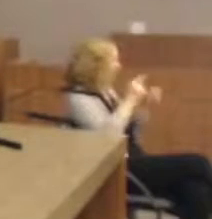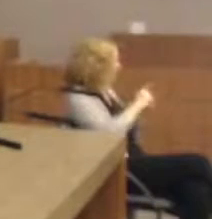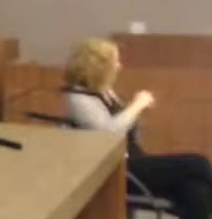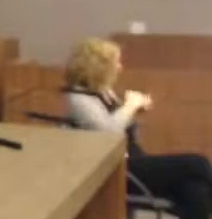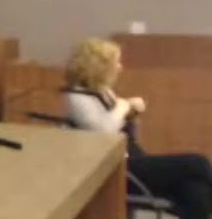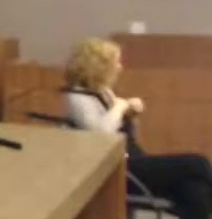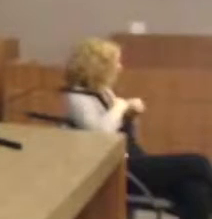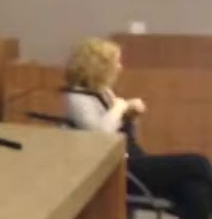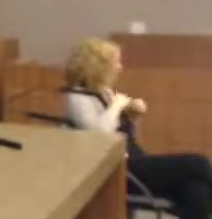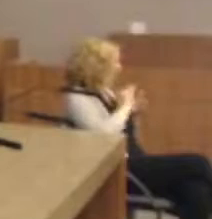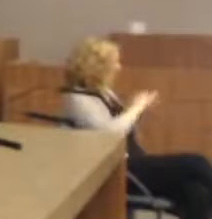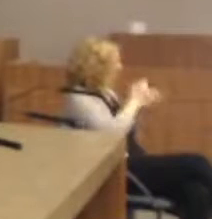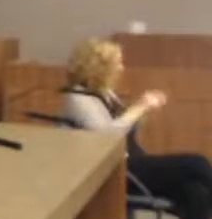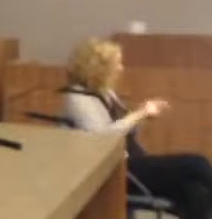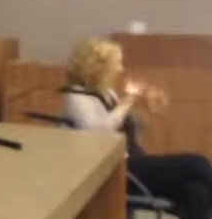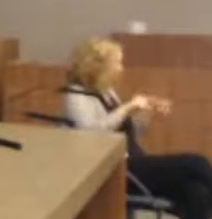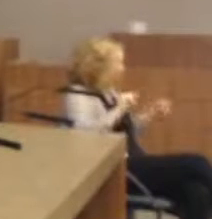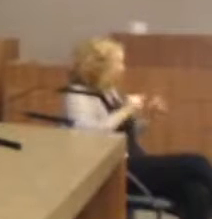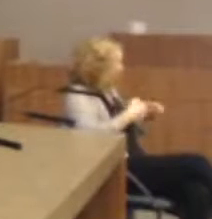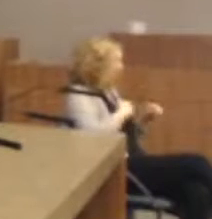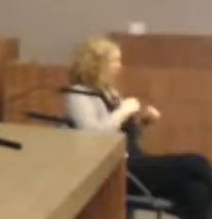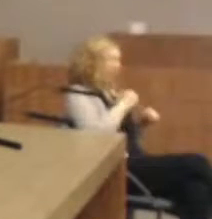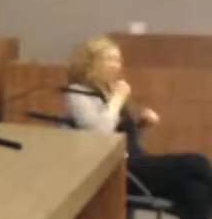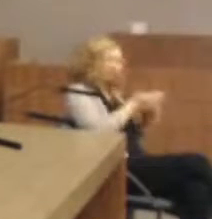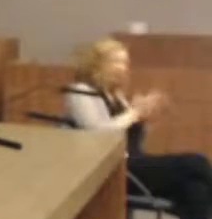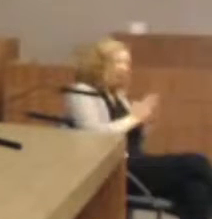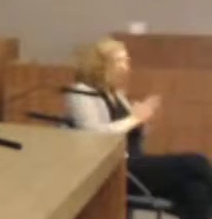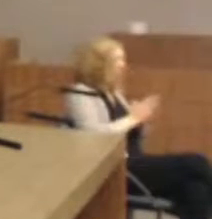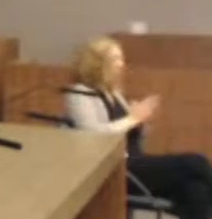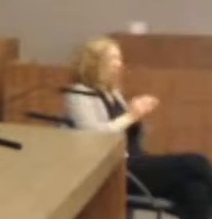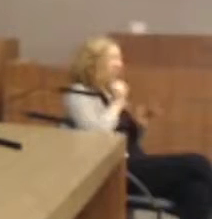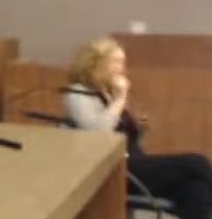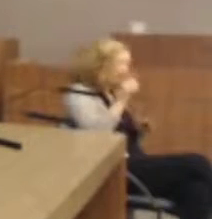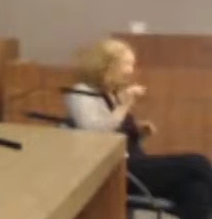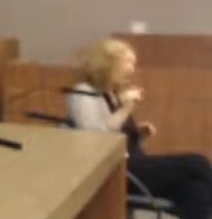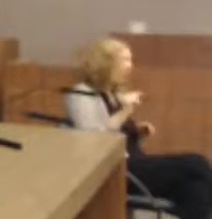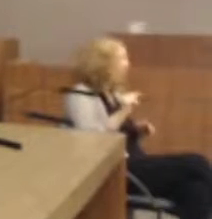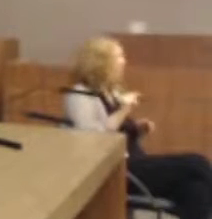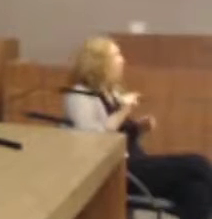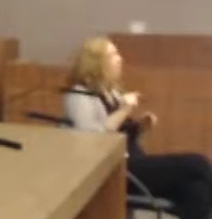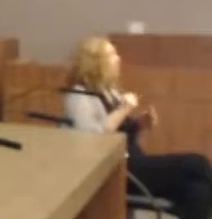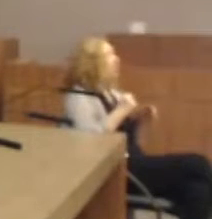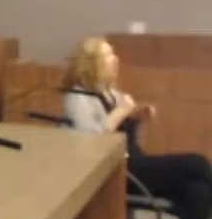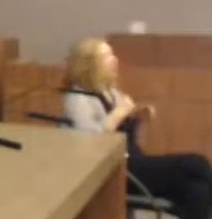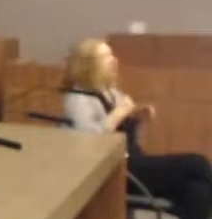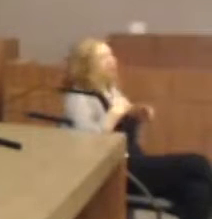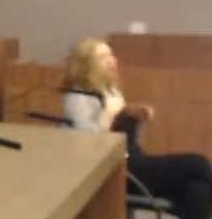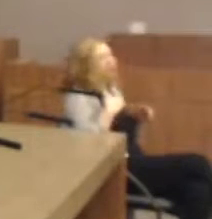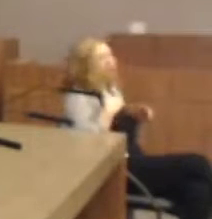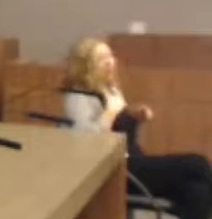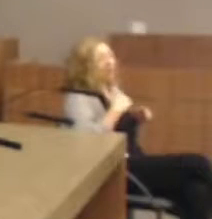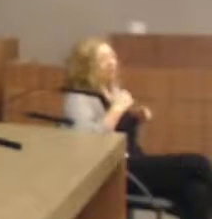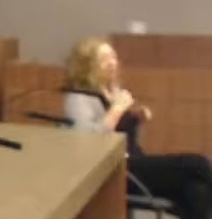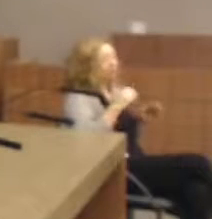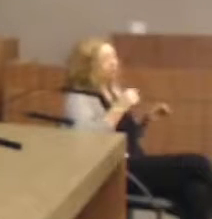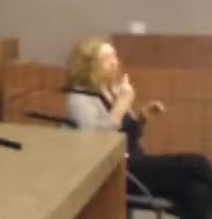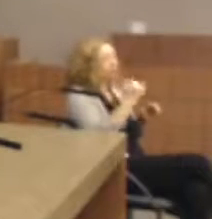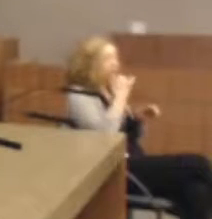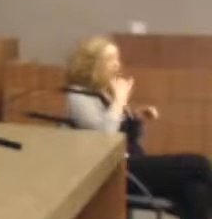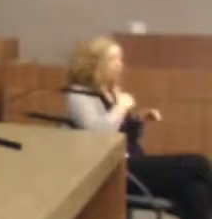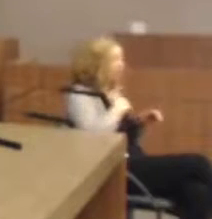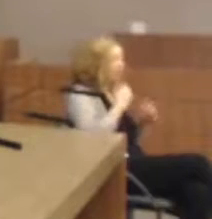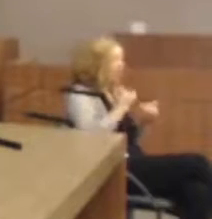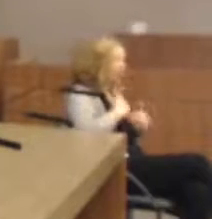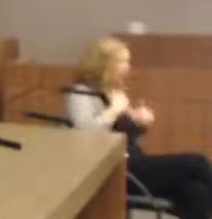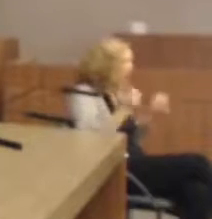me happened. Someone hurt me. I didn't ask for it. I didn't need it. I'm wronged in this situation, and now I'm